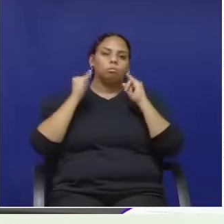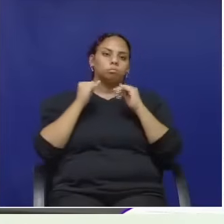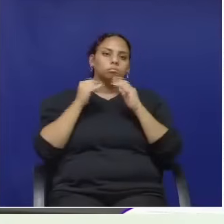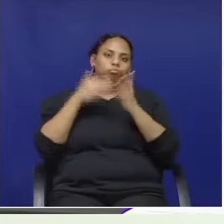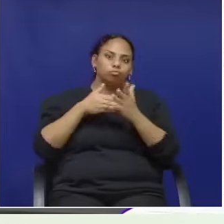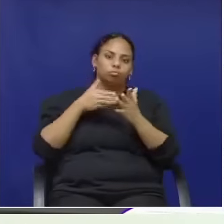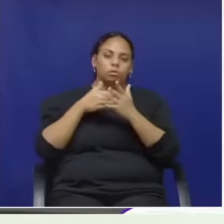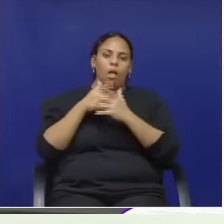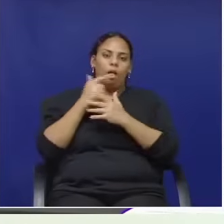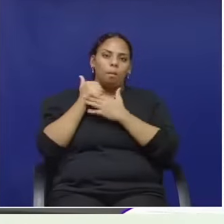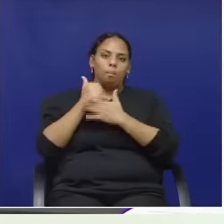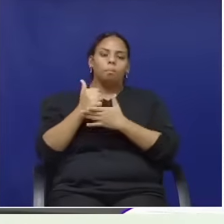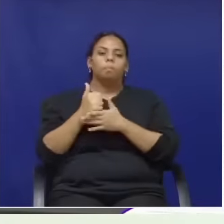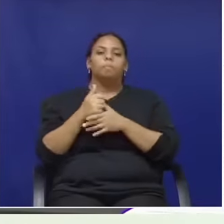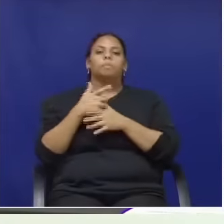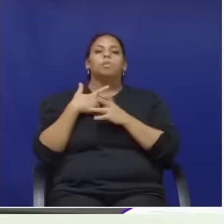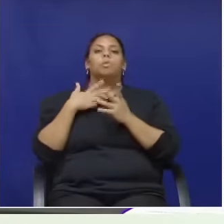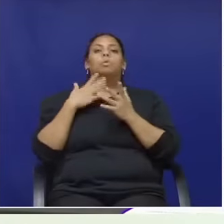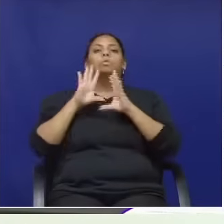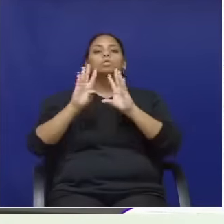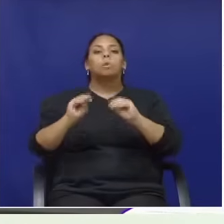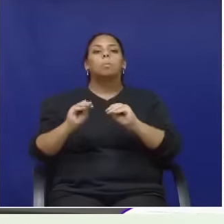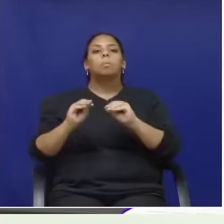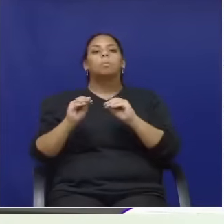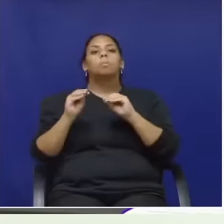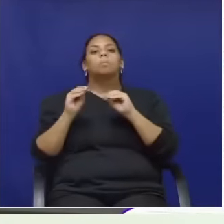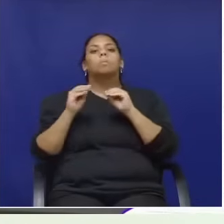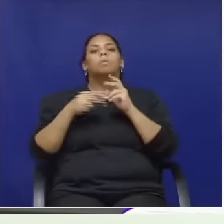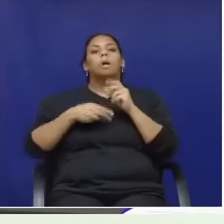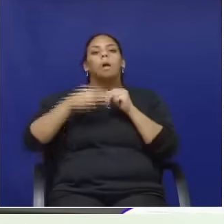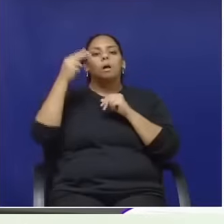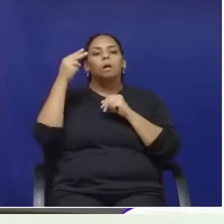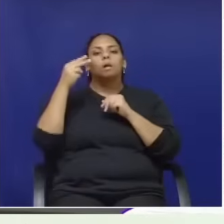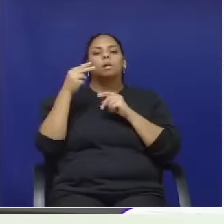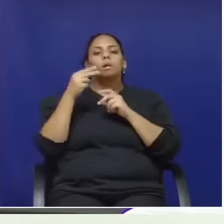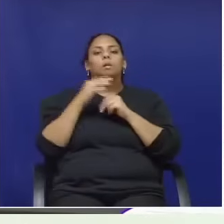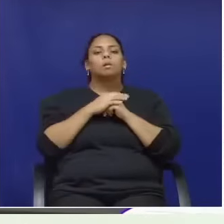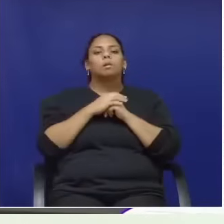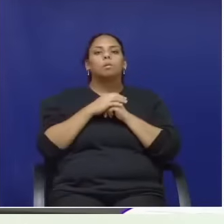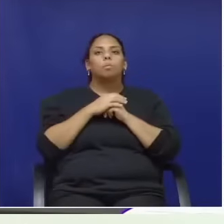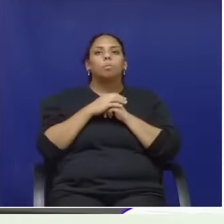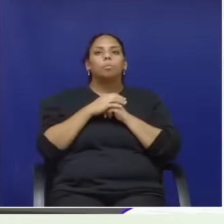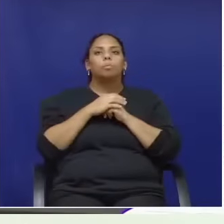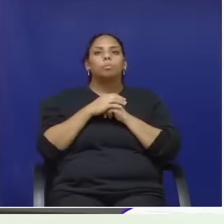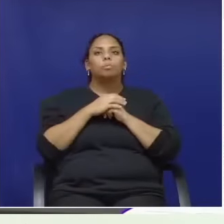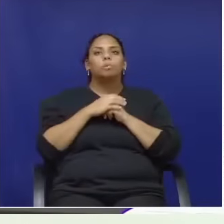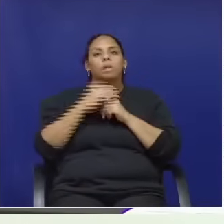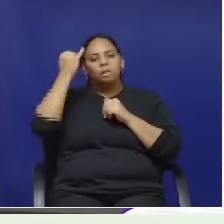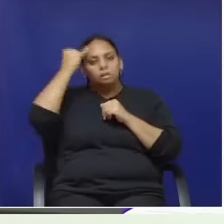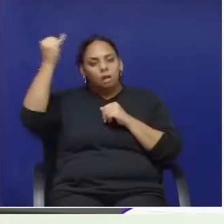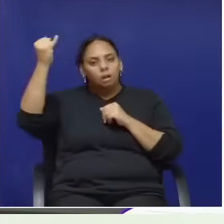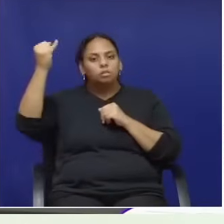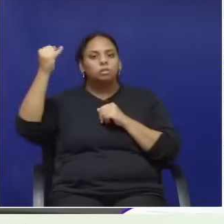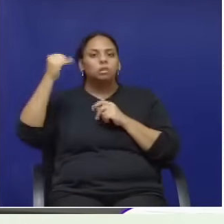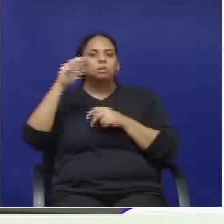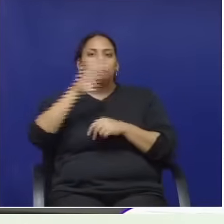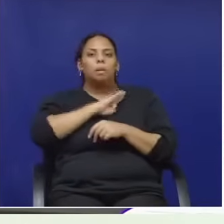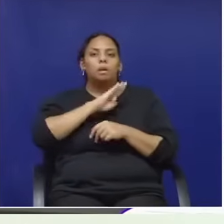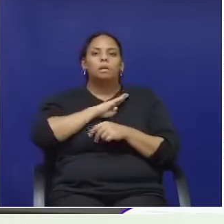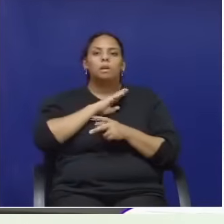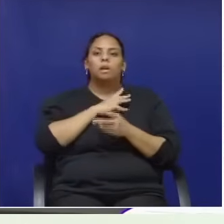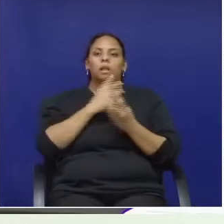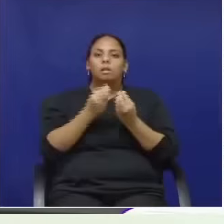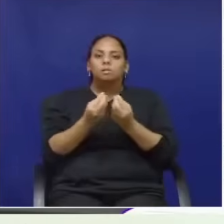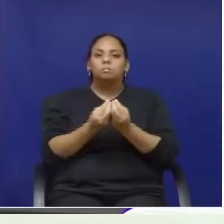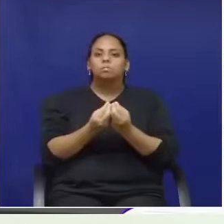are aimed at preventing the theft of highly sensitive material, intelligence, military